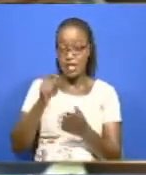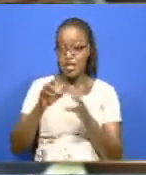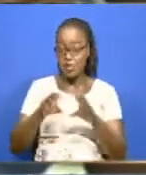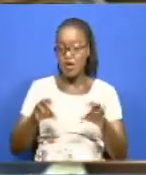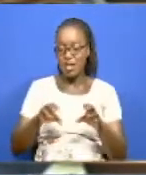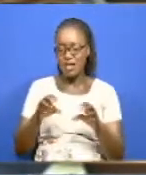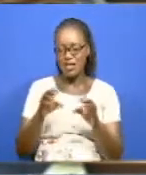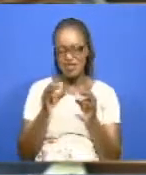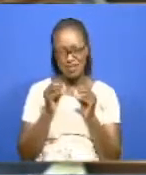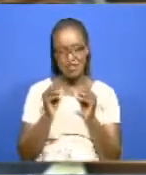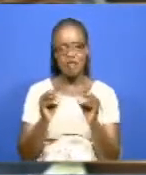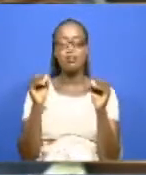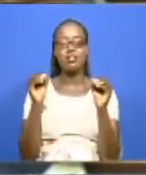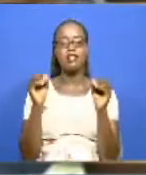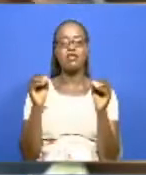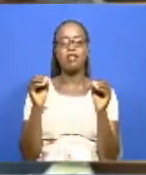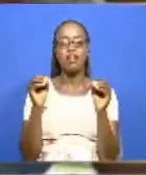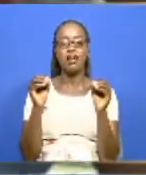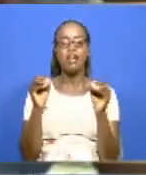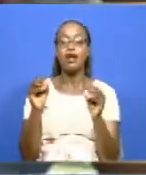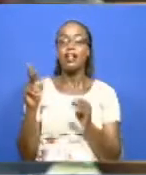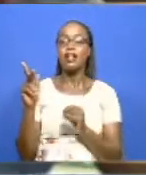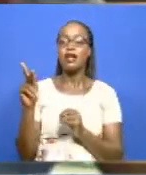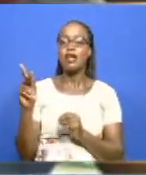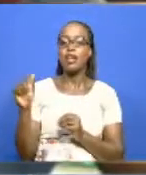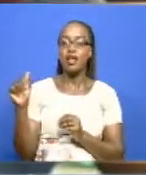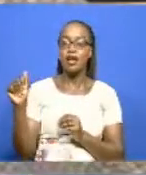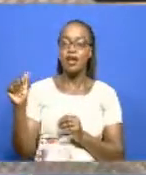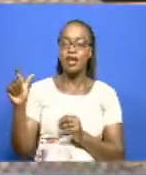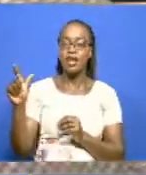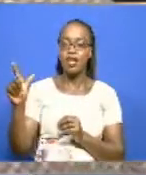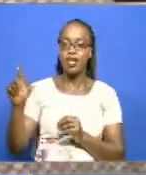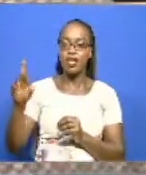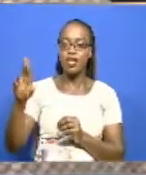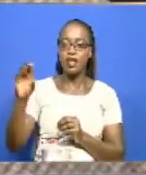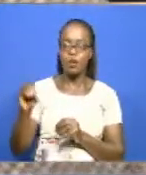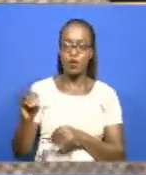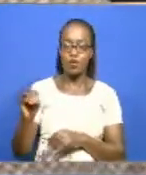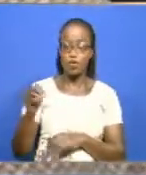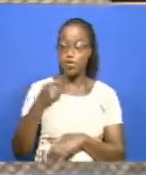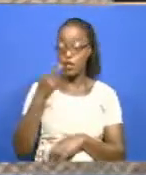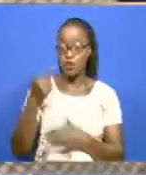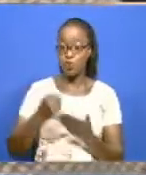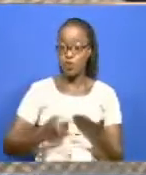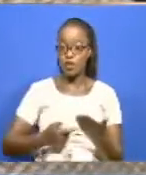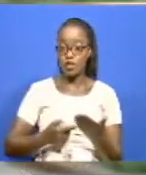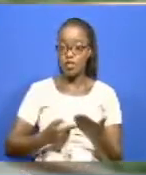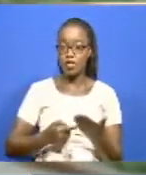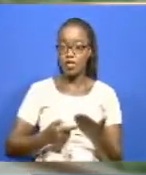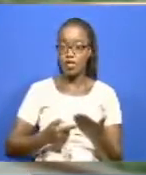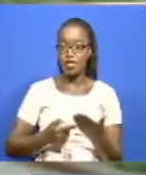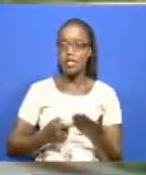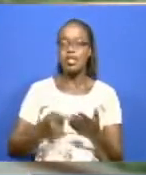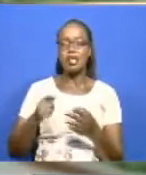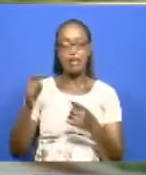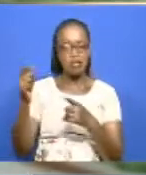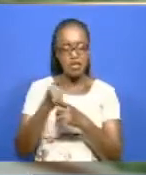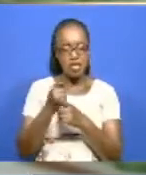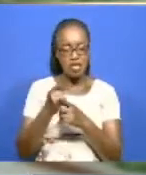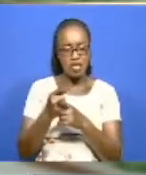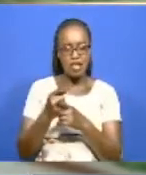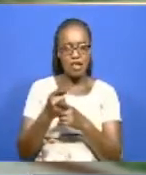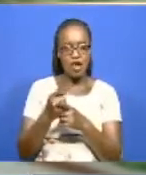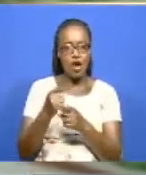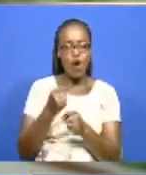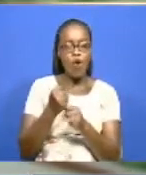Kenya Agricultural and Livestock Research Organization Director General Eliud Kiriger says KALO has embarked on training extension